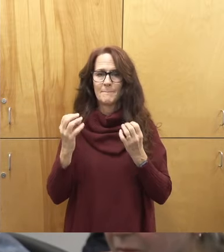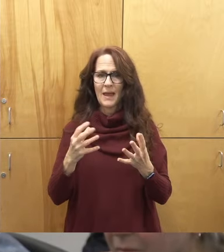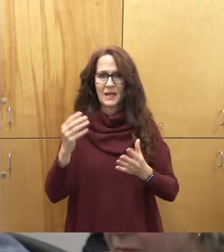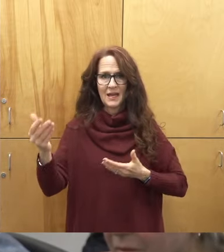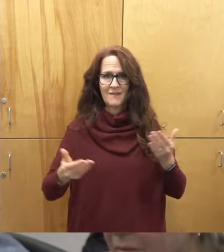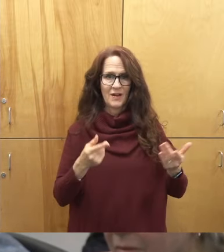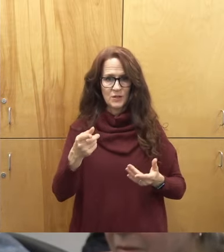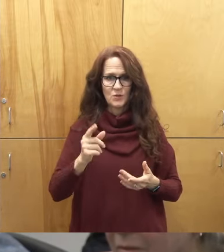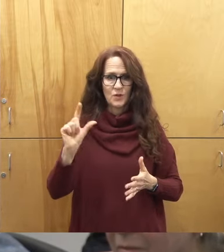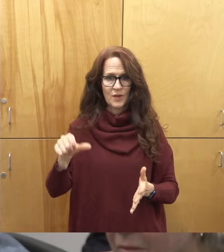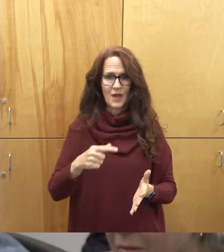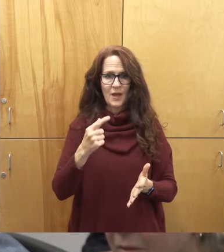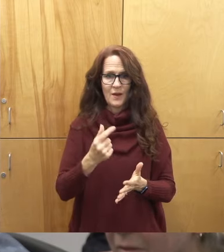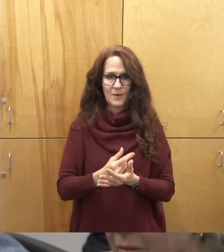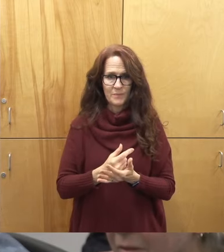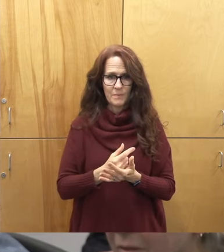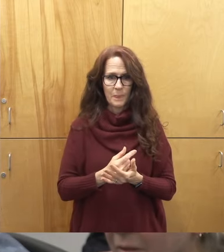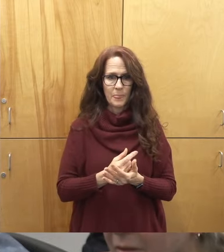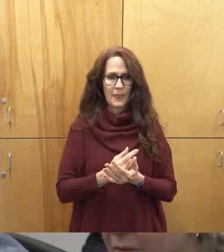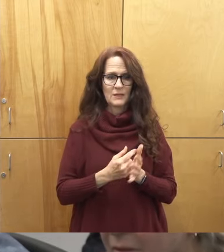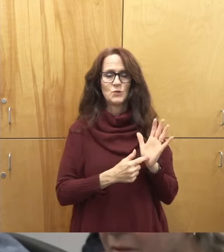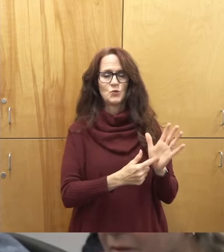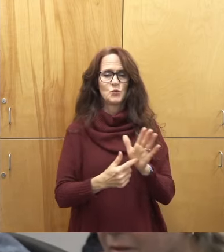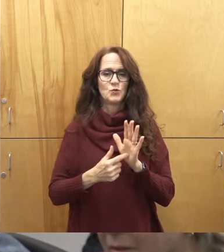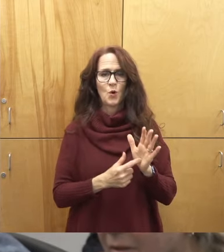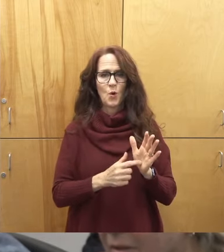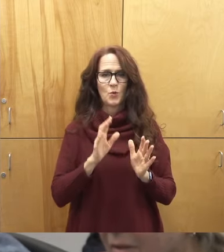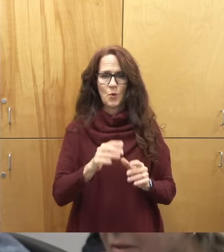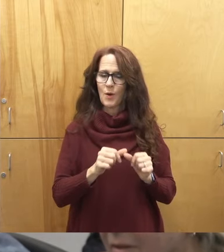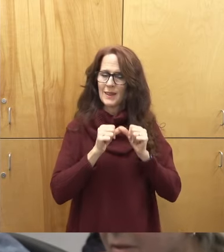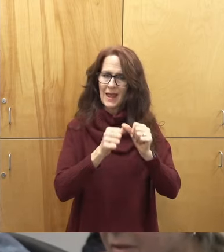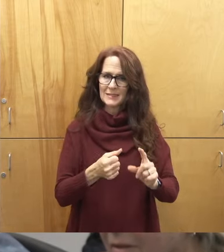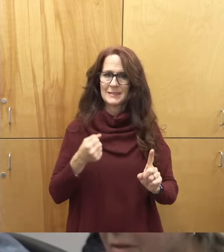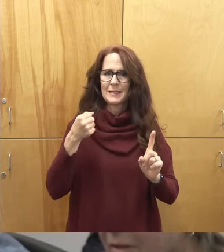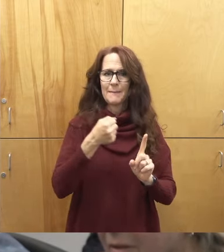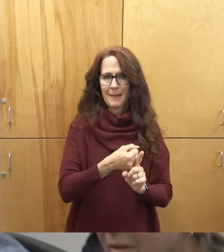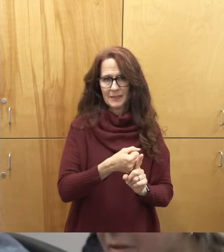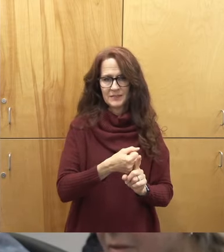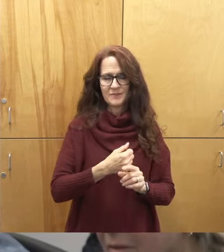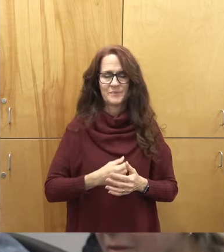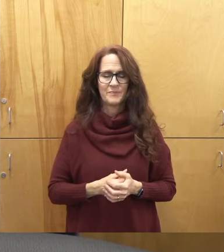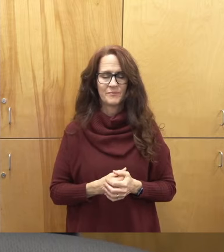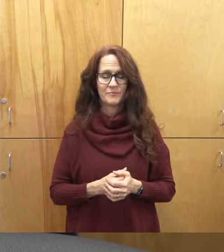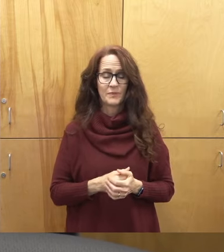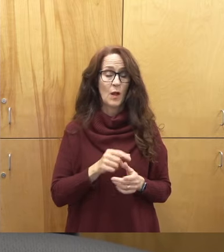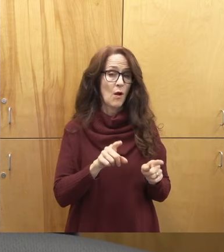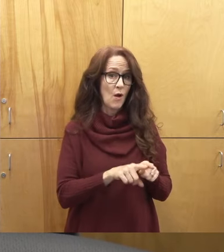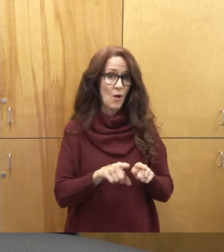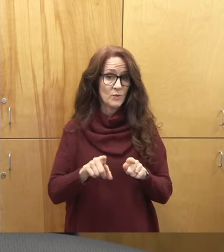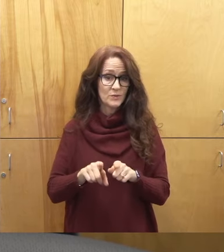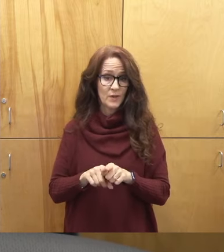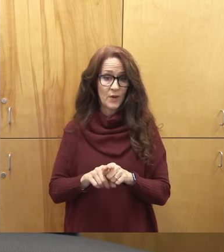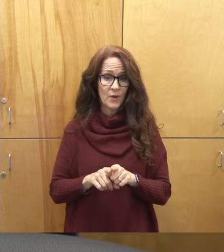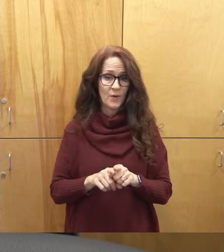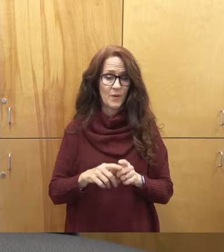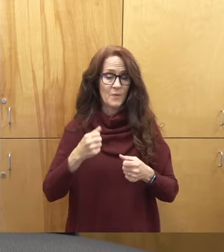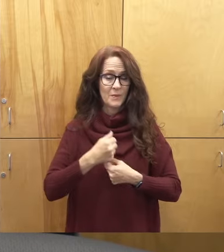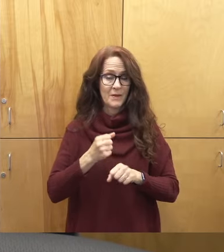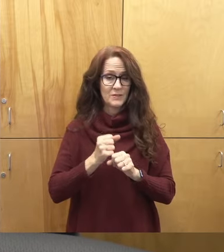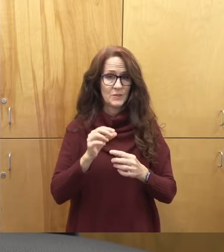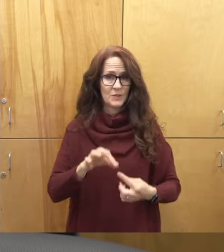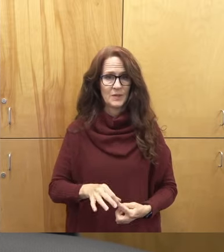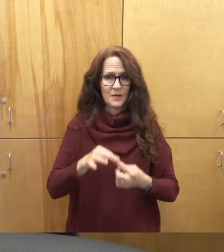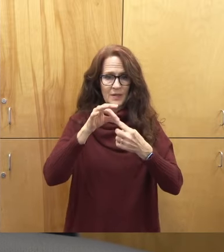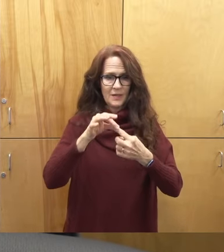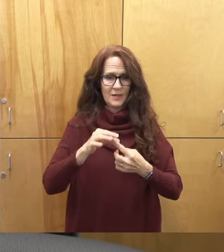inviting you to their graduations as a testament to your lasting impact. The other thing that makes you so special is